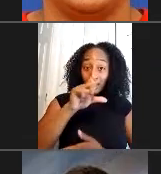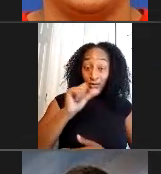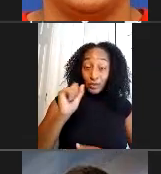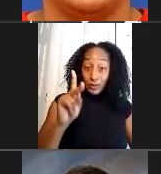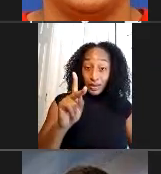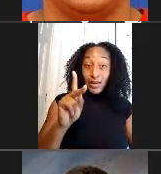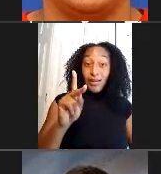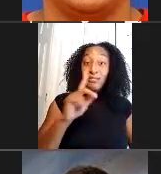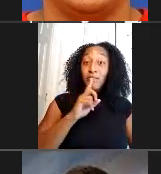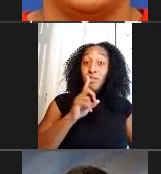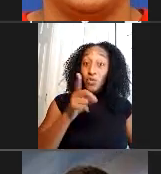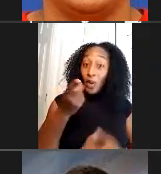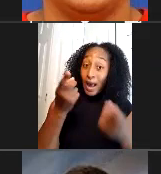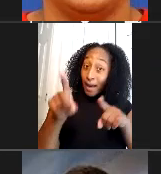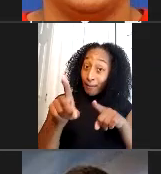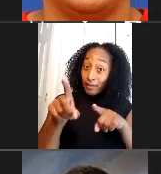done.